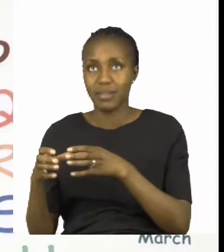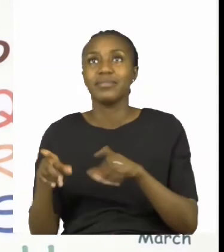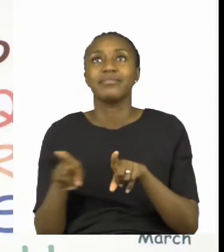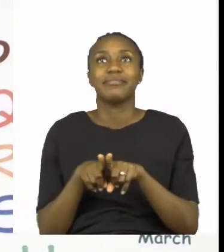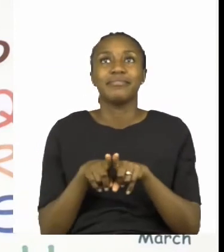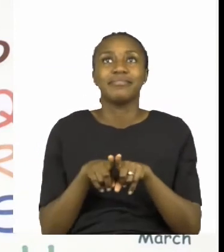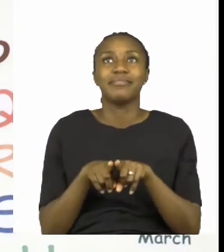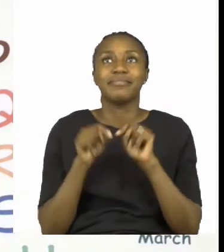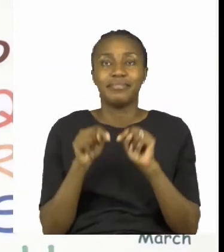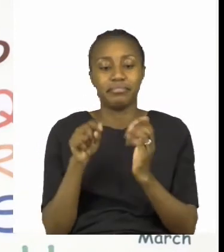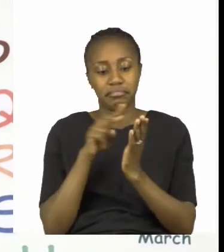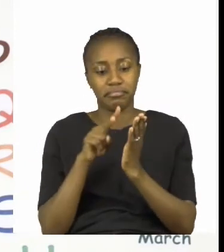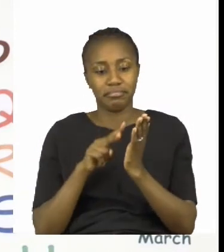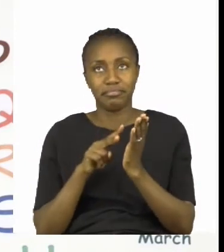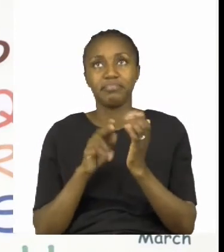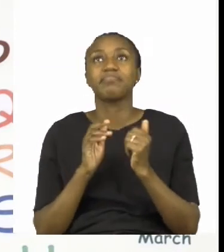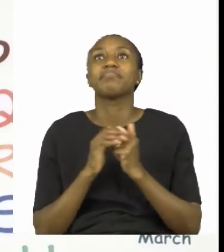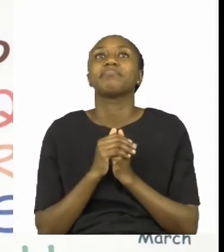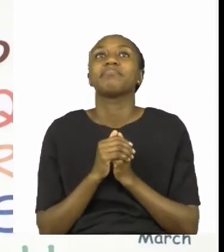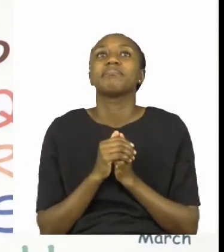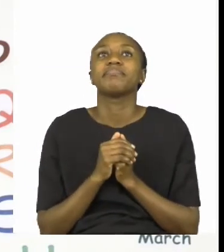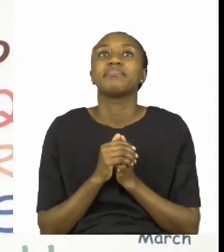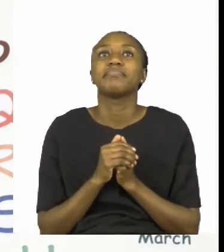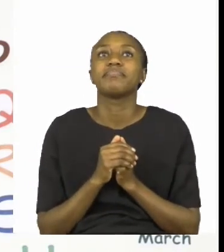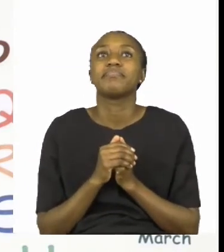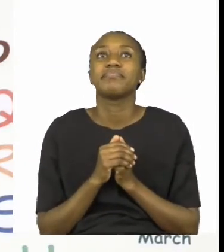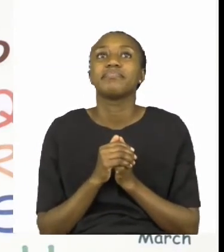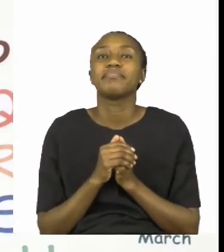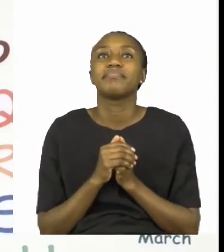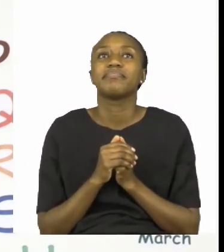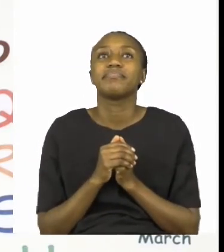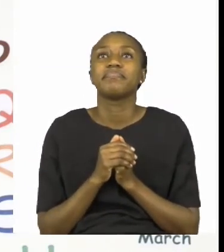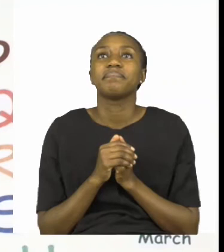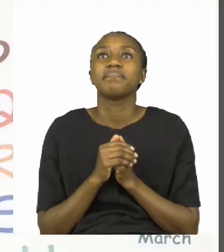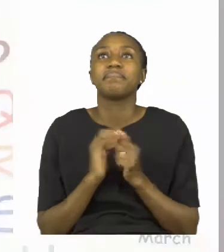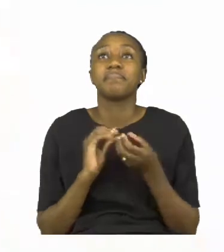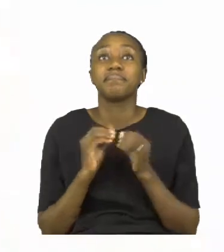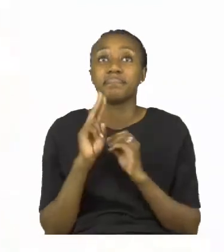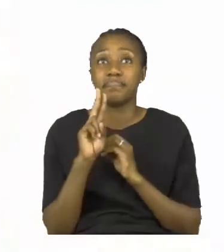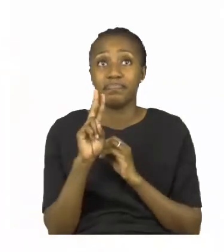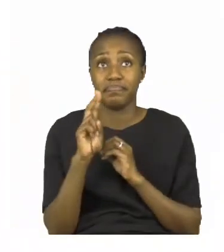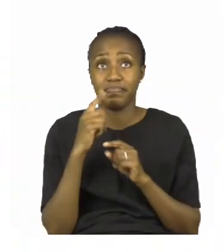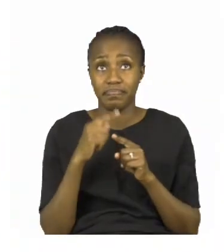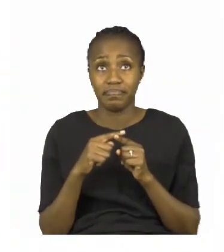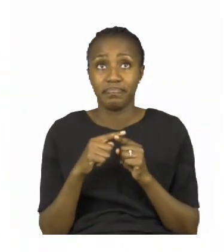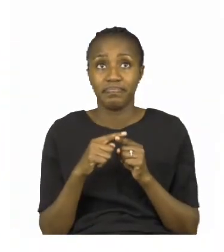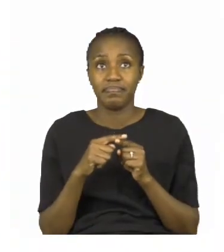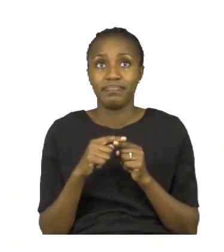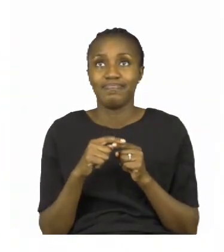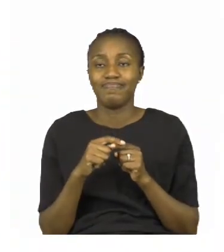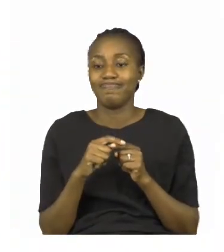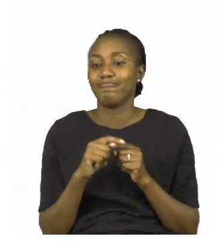read what number 2 says. Now number 2 says that there are 2